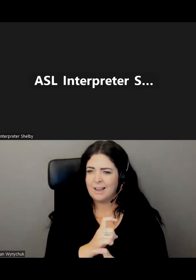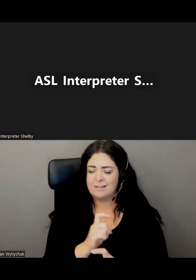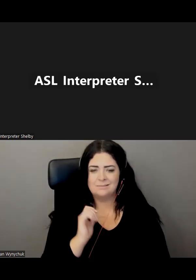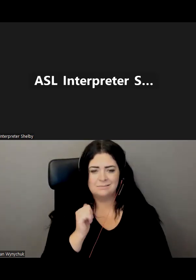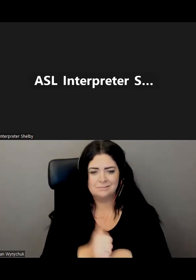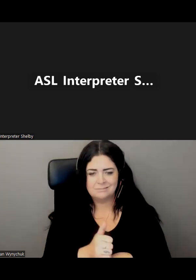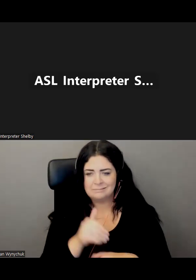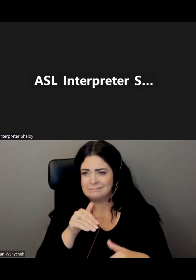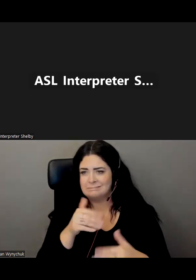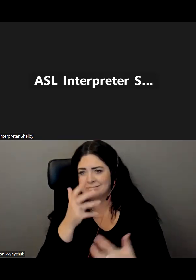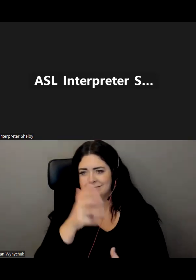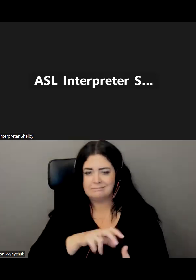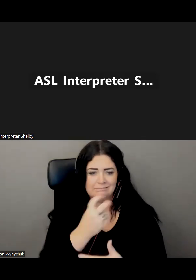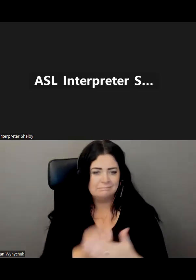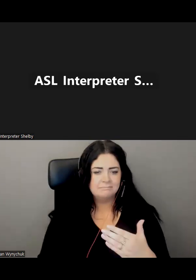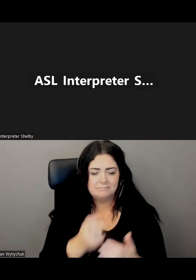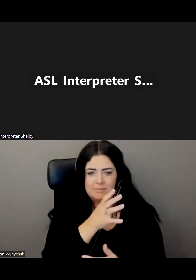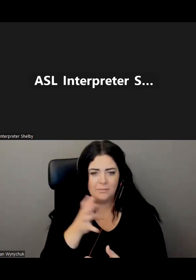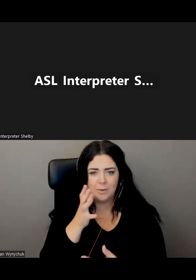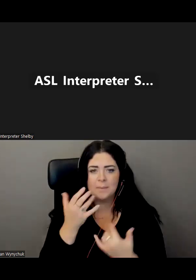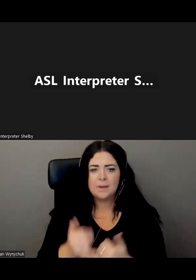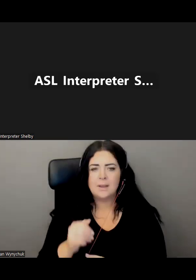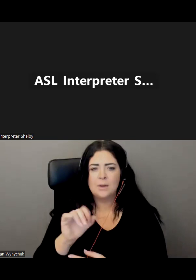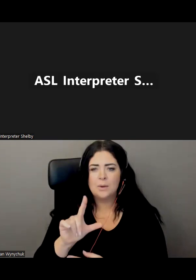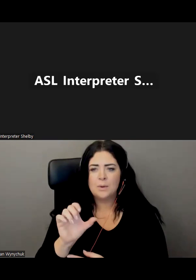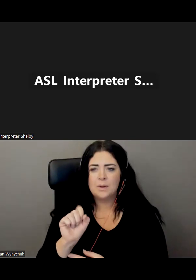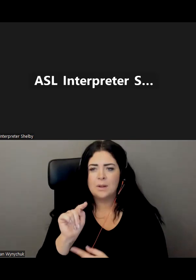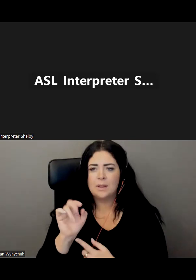into farming. Right now, Lester's there